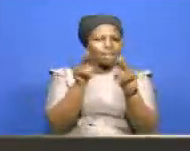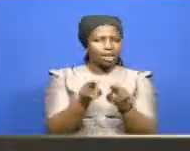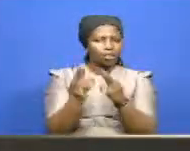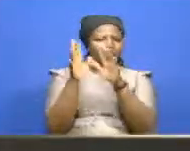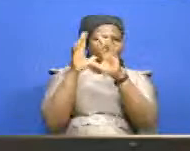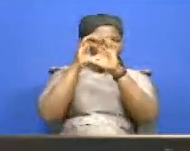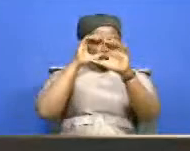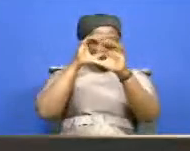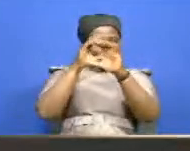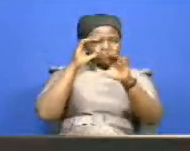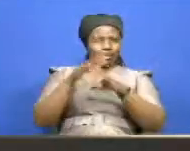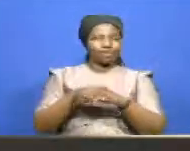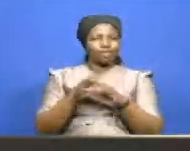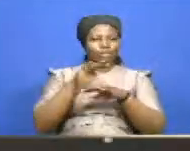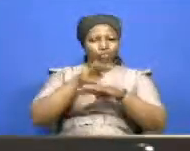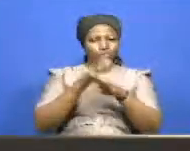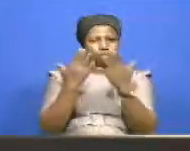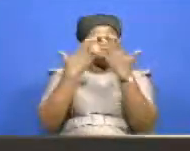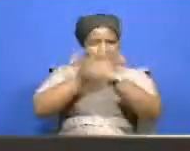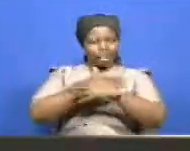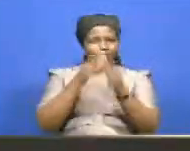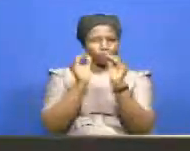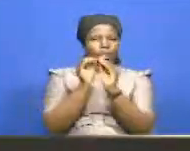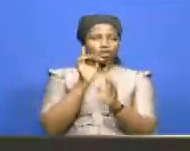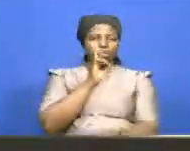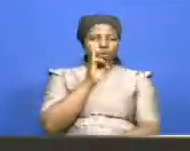forecast. Dover, good night. See you tomorrow.